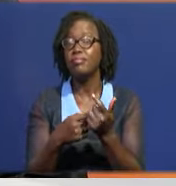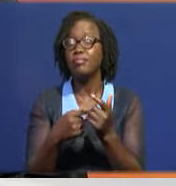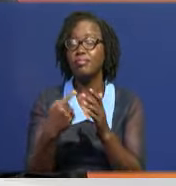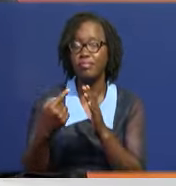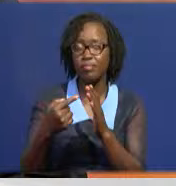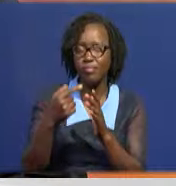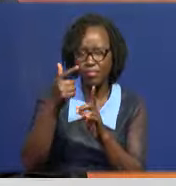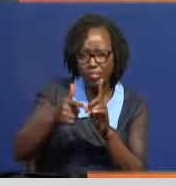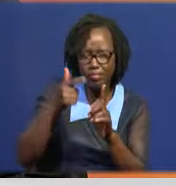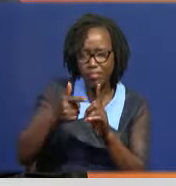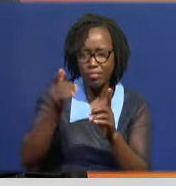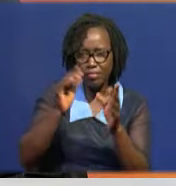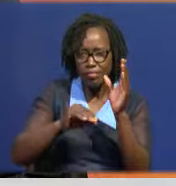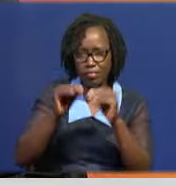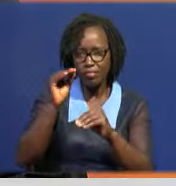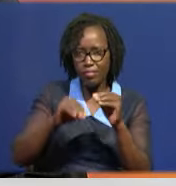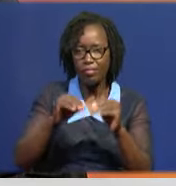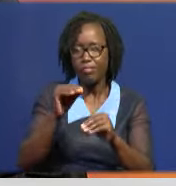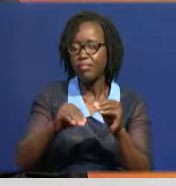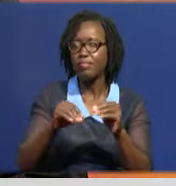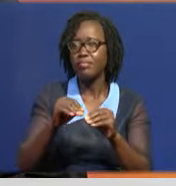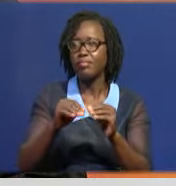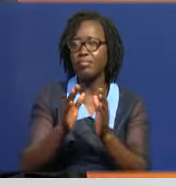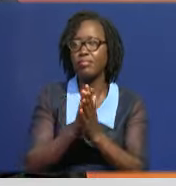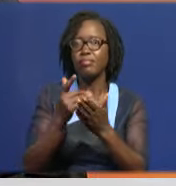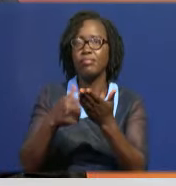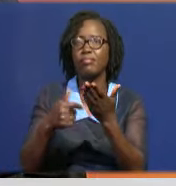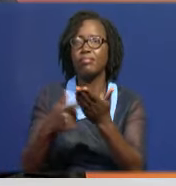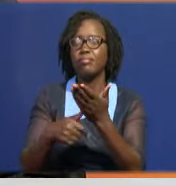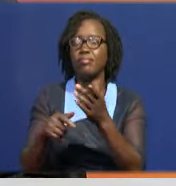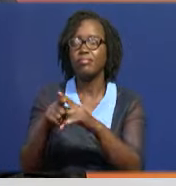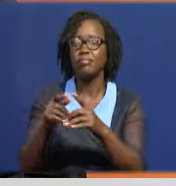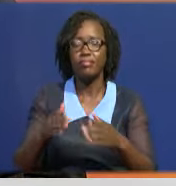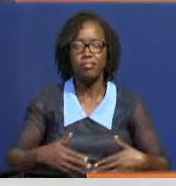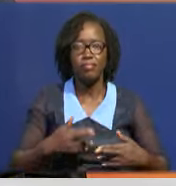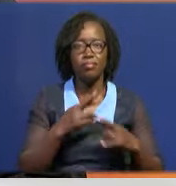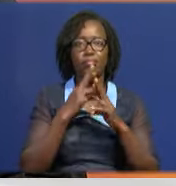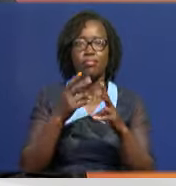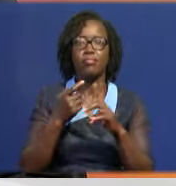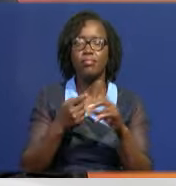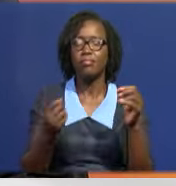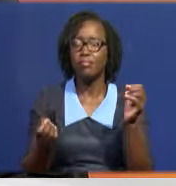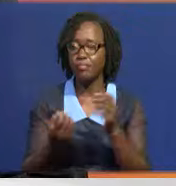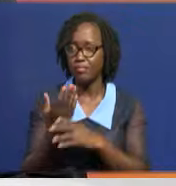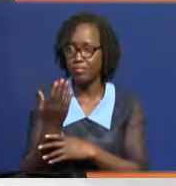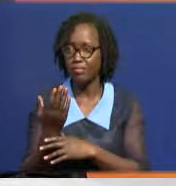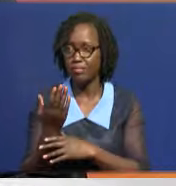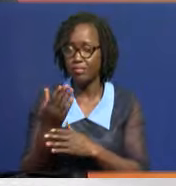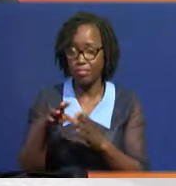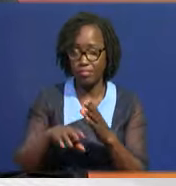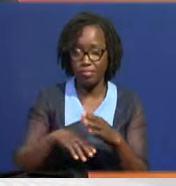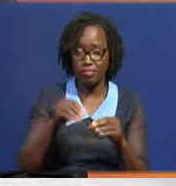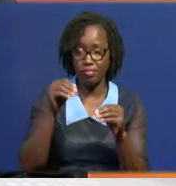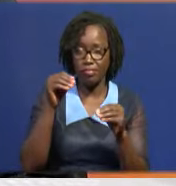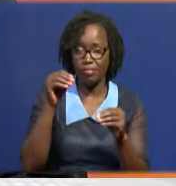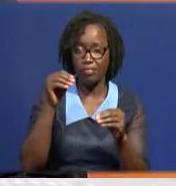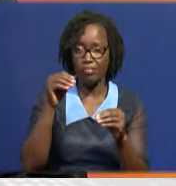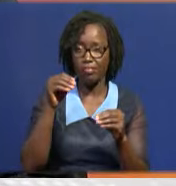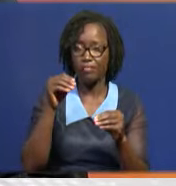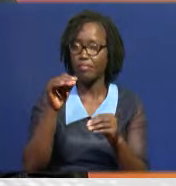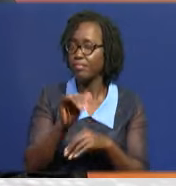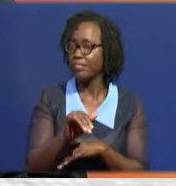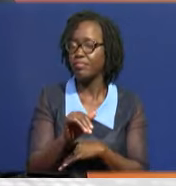able to contribute to the exchequer. And I'm happy to report that from the inaugural findings, we found